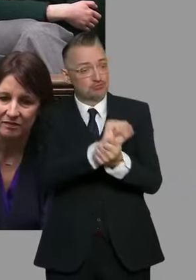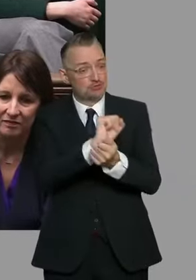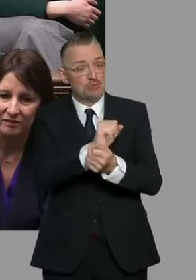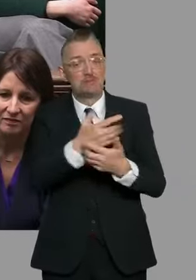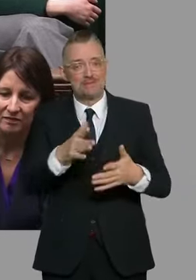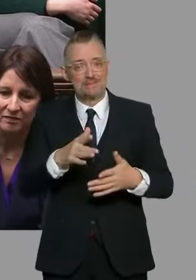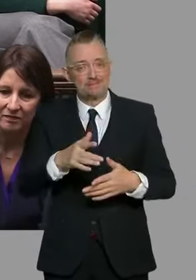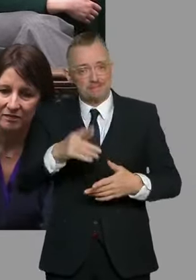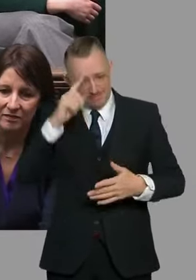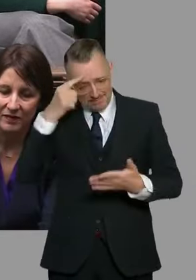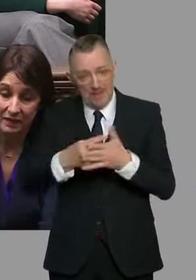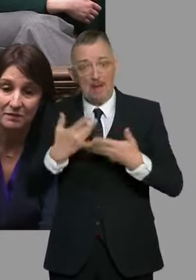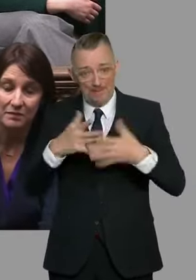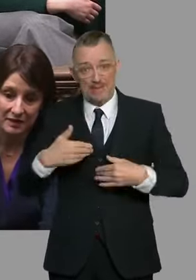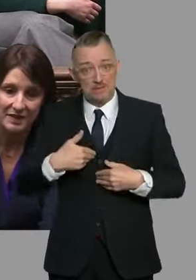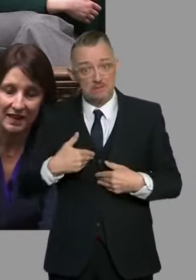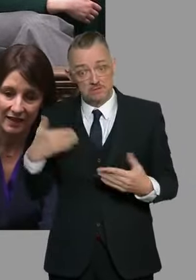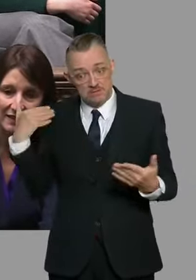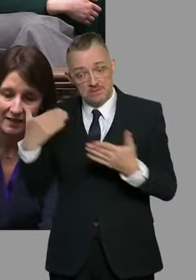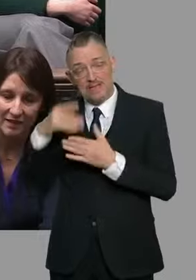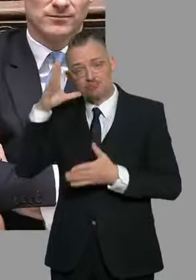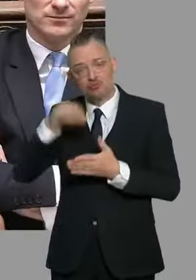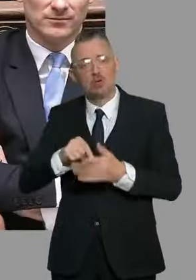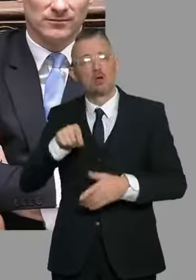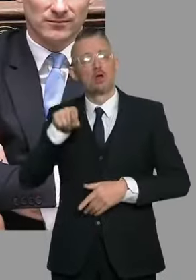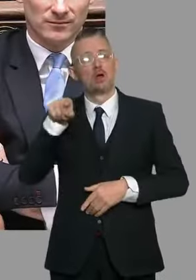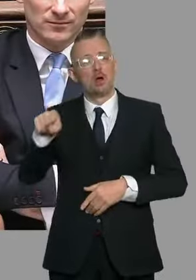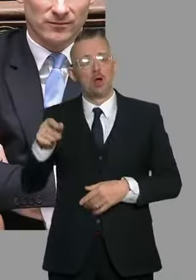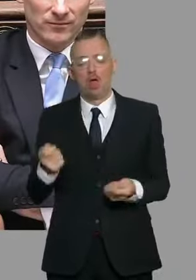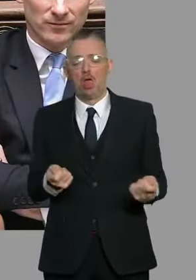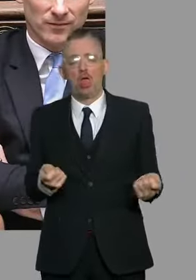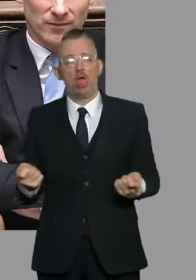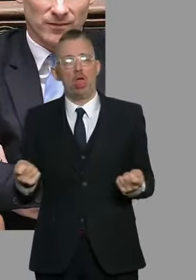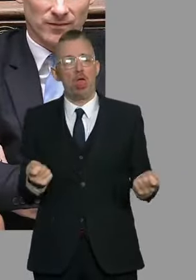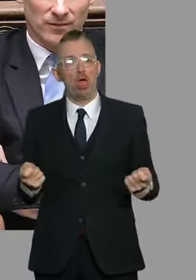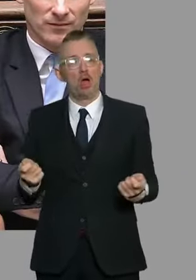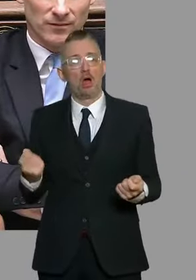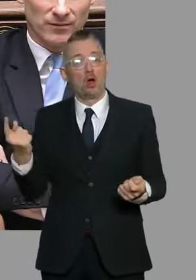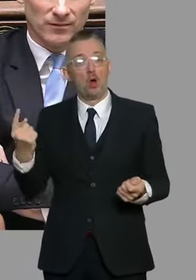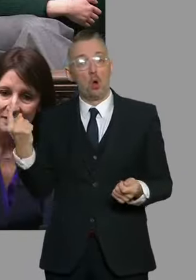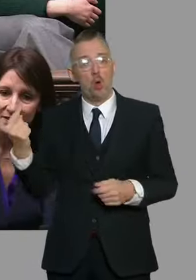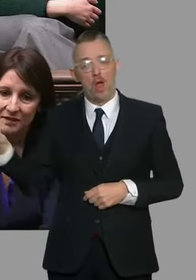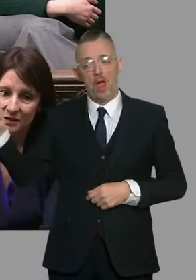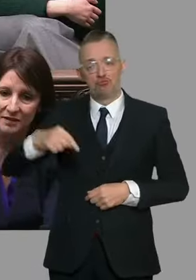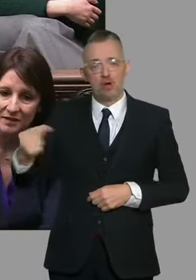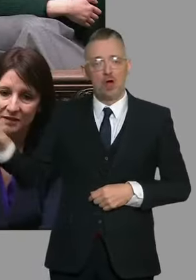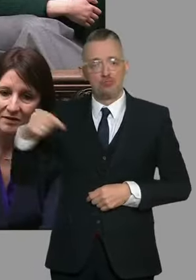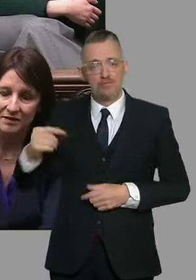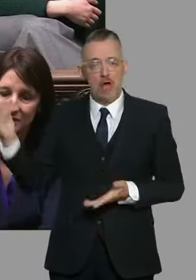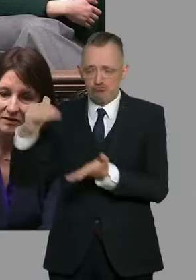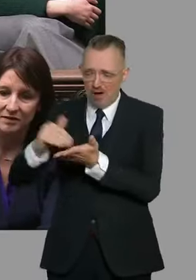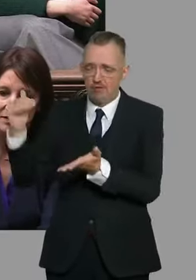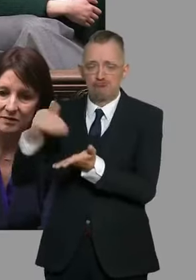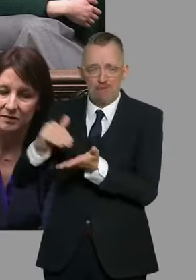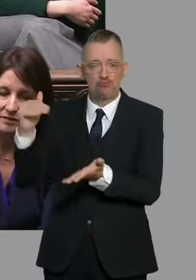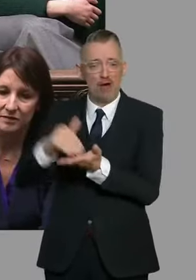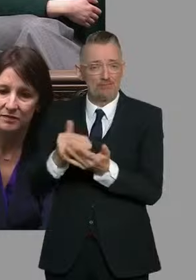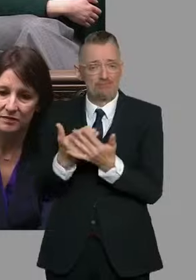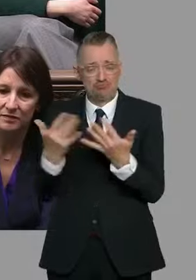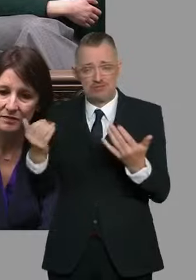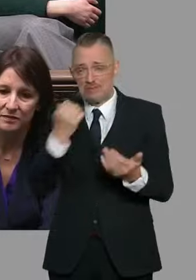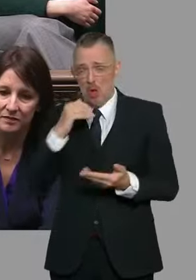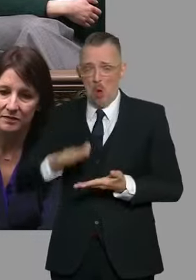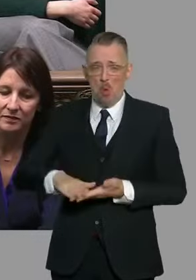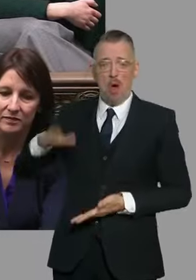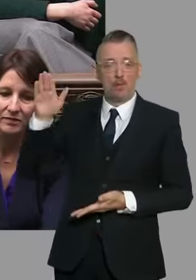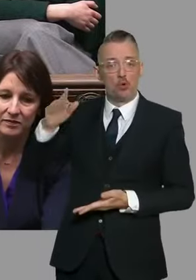over record numbers of asylum seekers in this country, a record number of lawful and irregular migrants. That is 14 years when